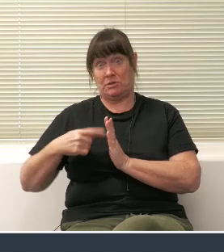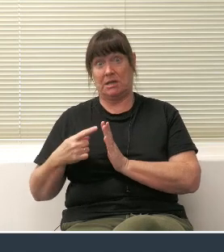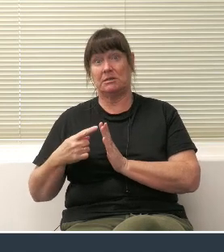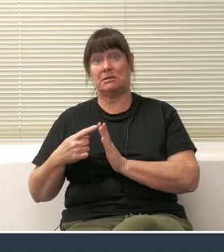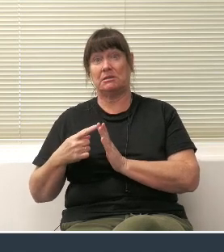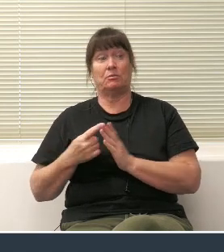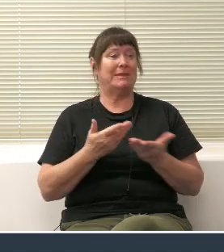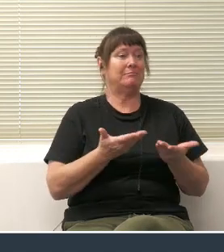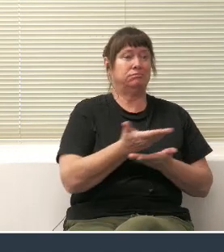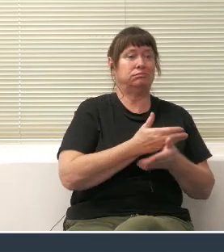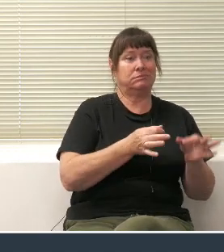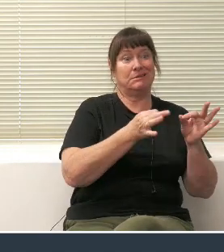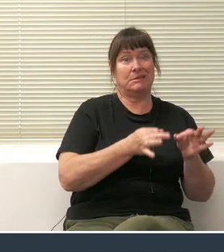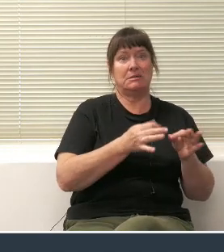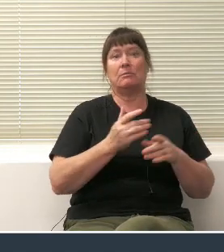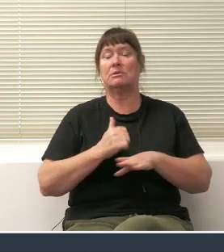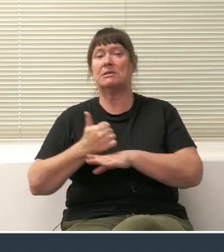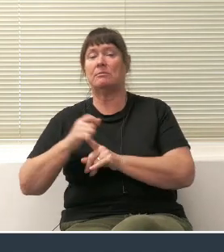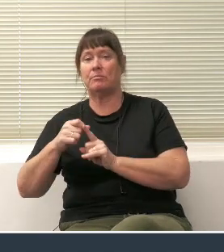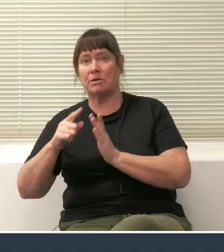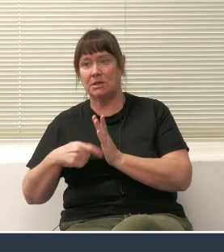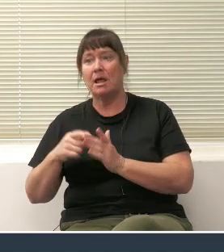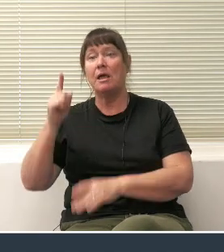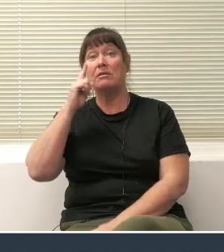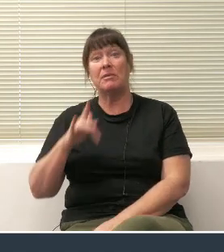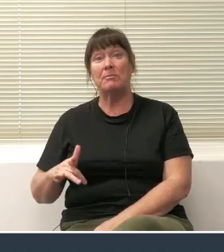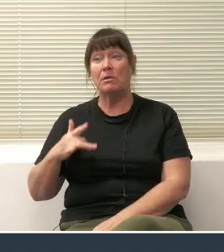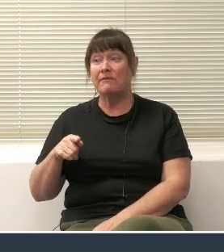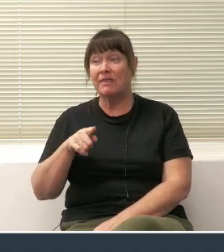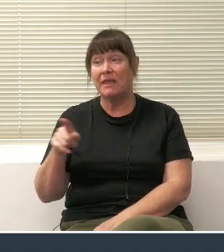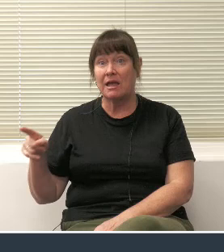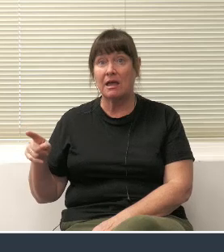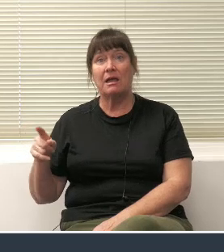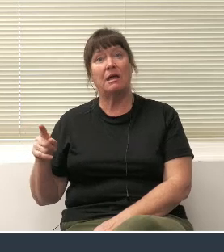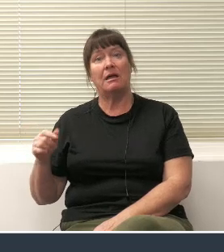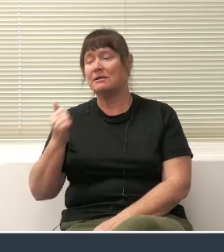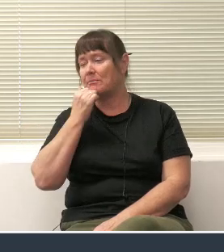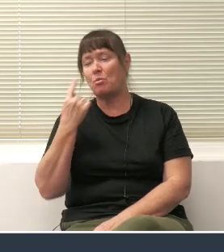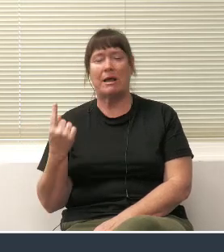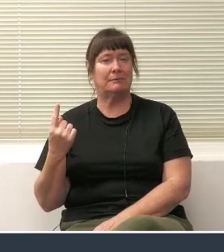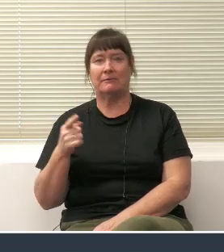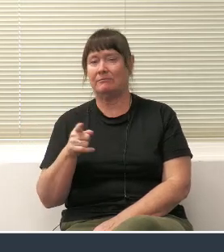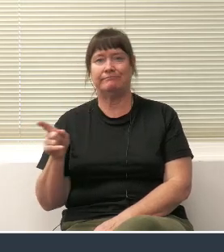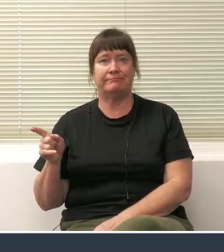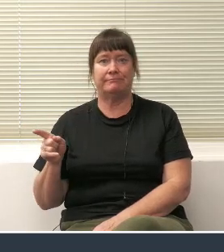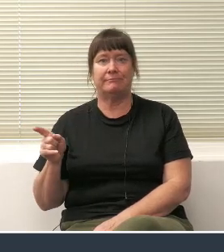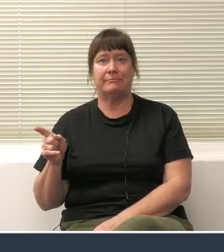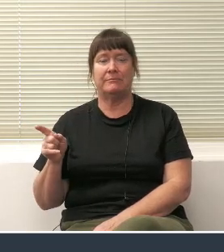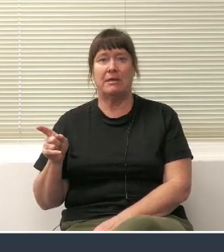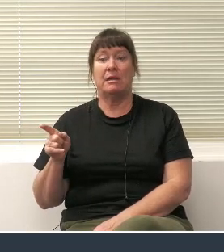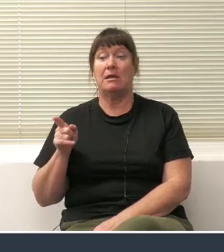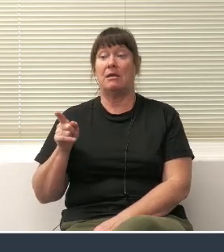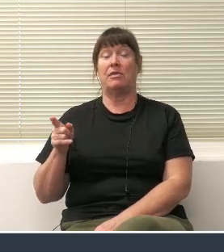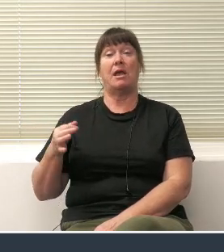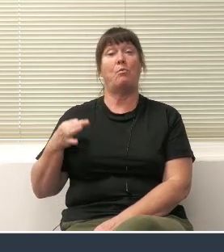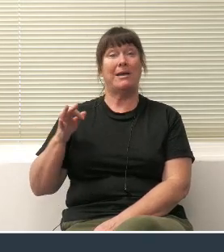this decision, and the tenants are our number one priority, and I'm sure that they're the council's number one priority as well.